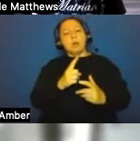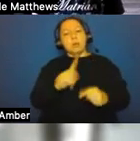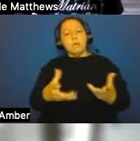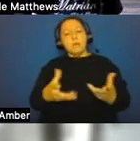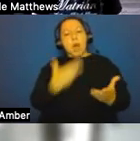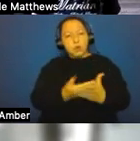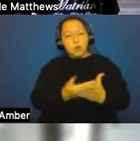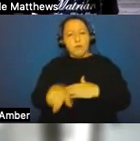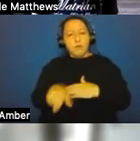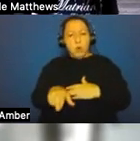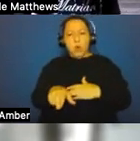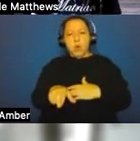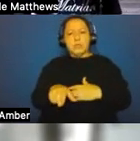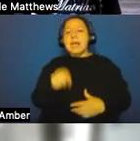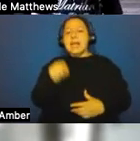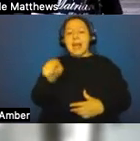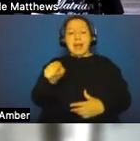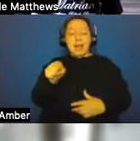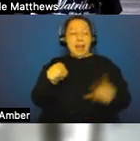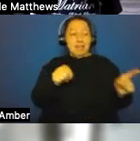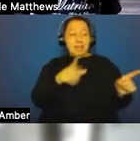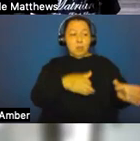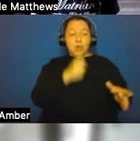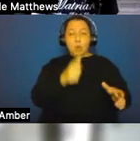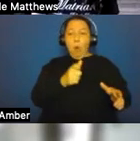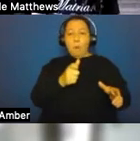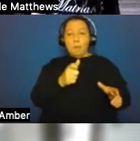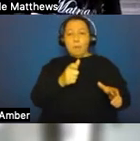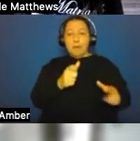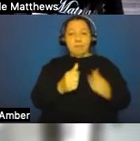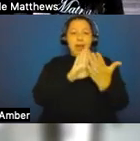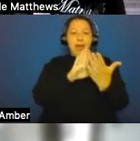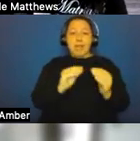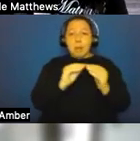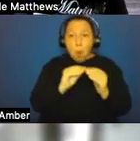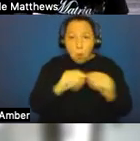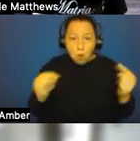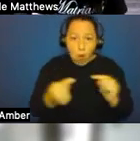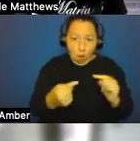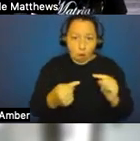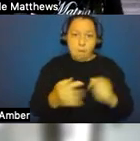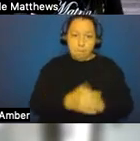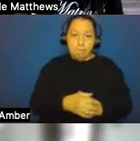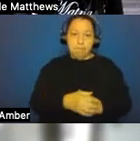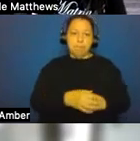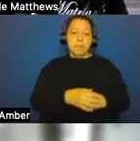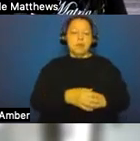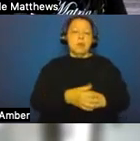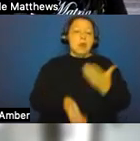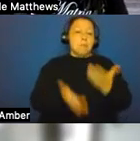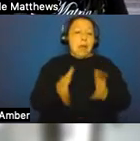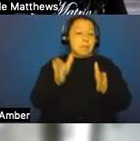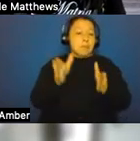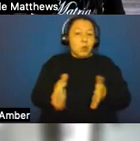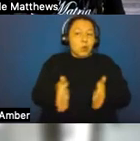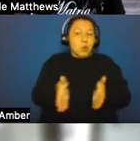will not, be facing more harm. they may ask for therapy or some sort